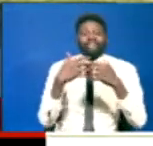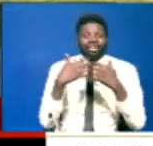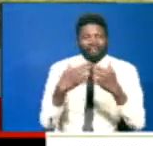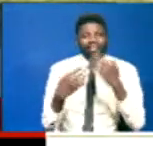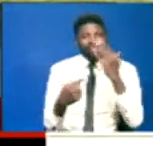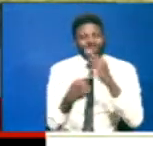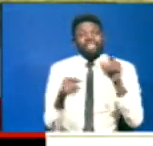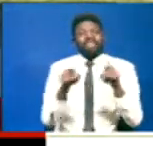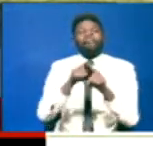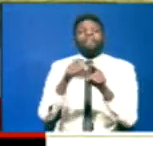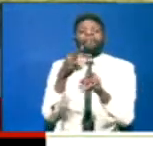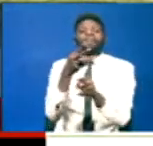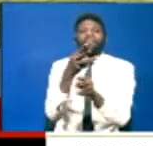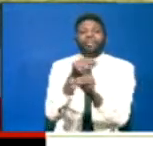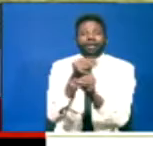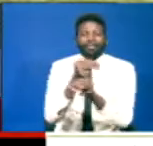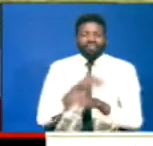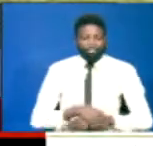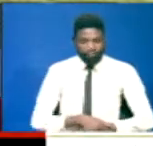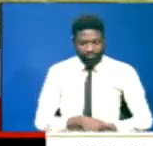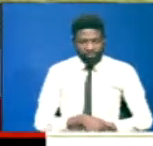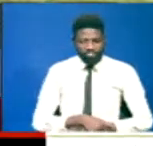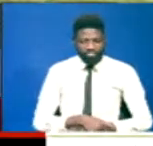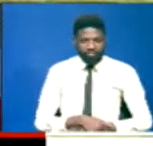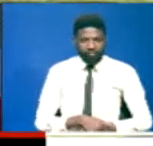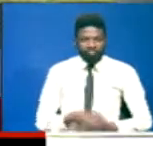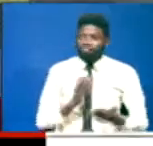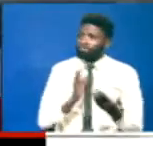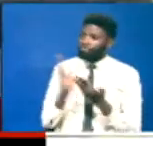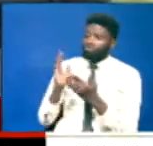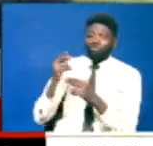and math. Reporting for Legends Edition, I'm Pauline.